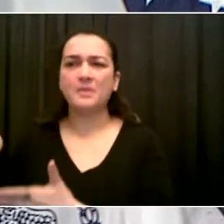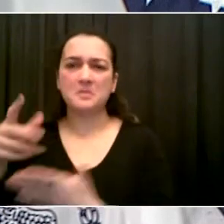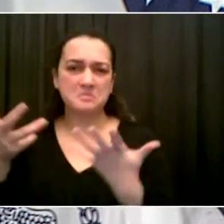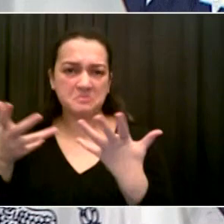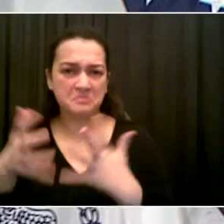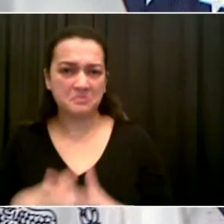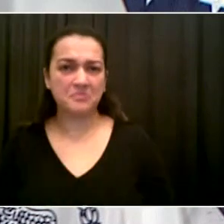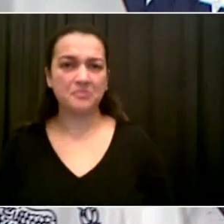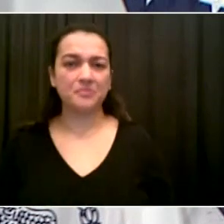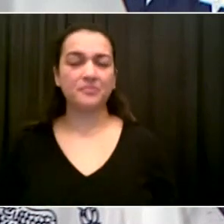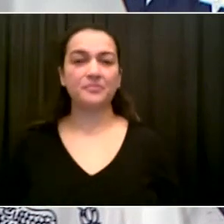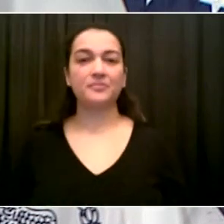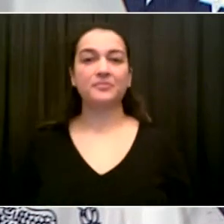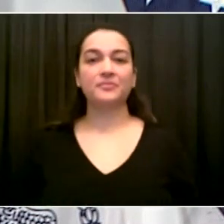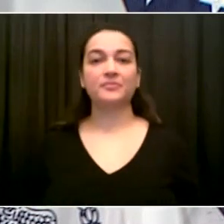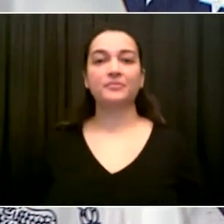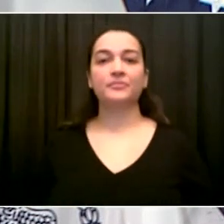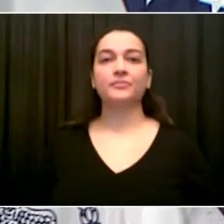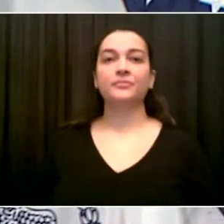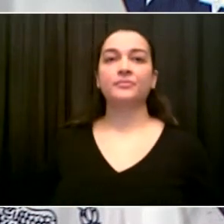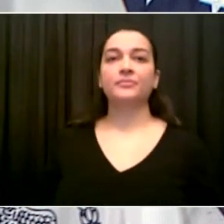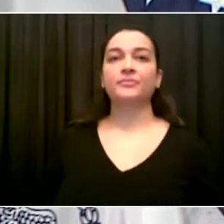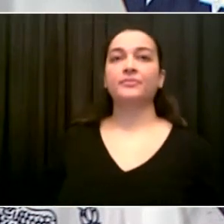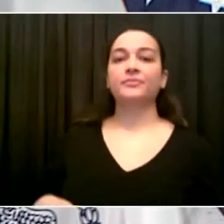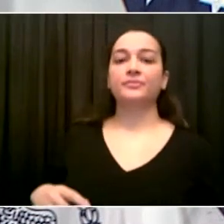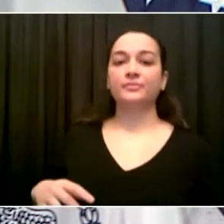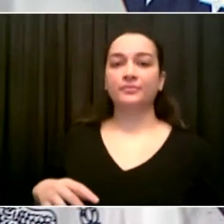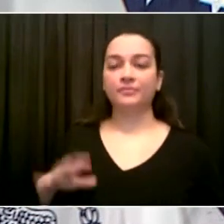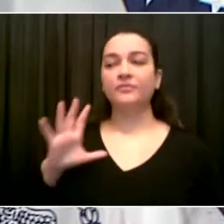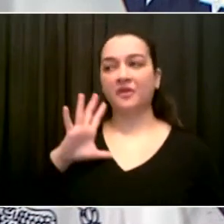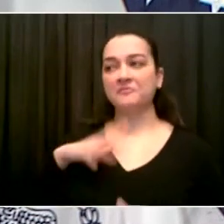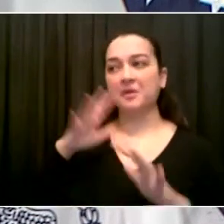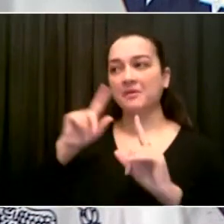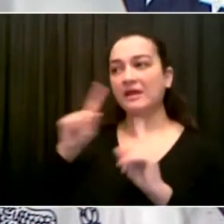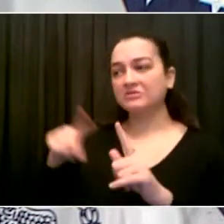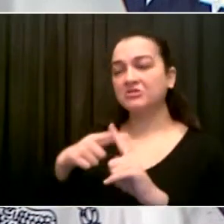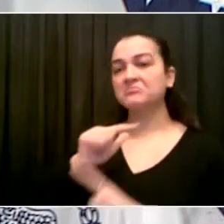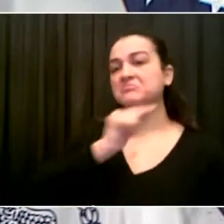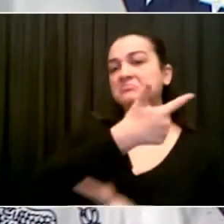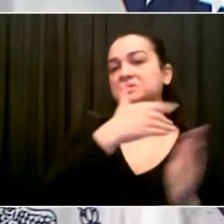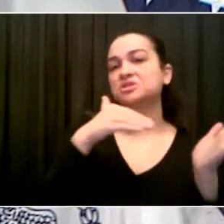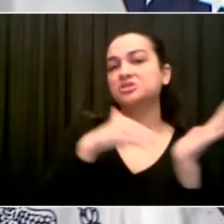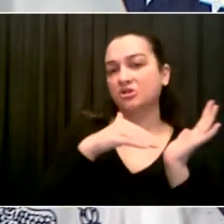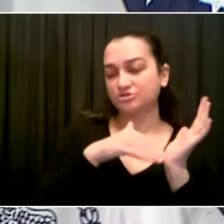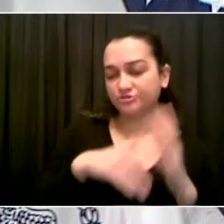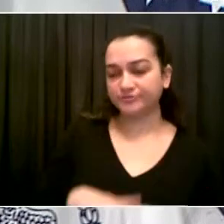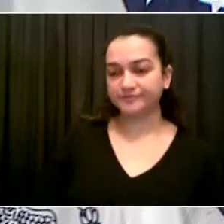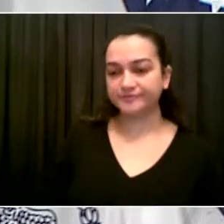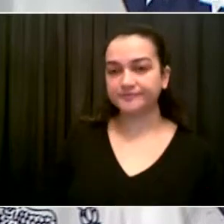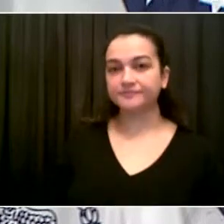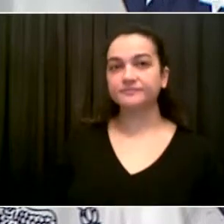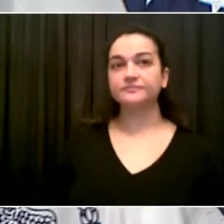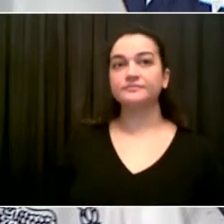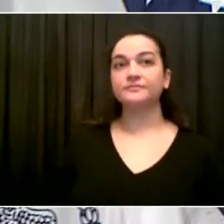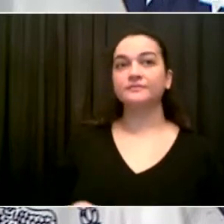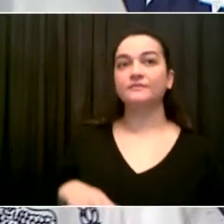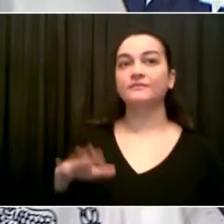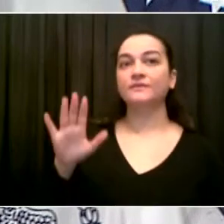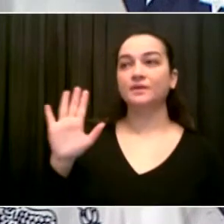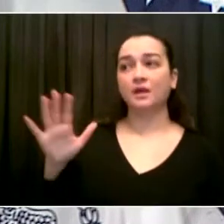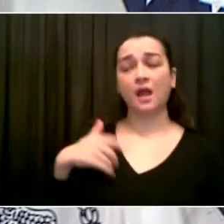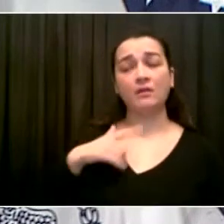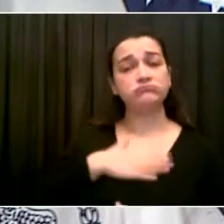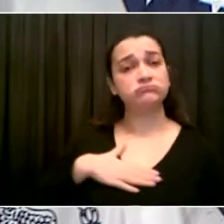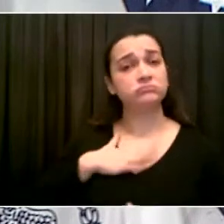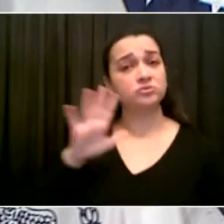moment, and I'll turn to Dr. Katz. But I'd say you're raising a really good frame here because it's a combination of helping